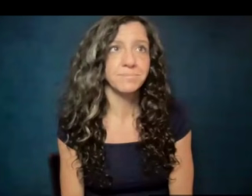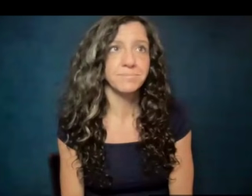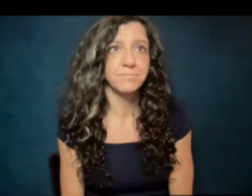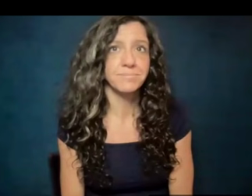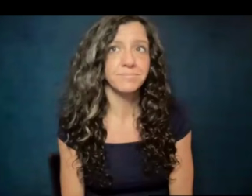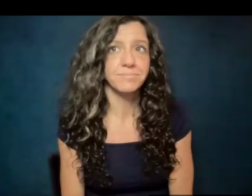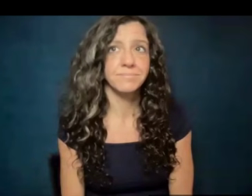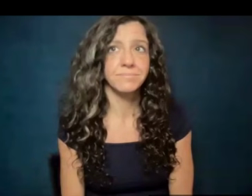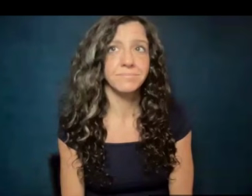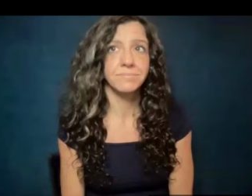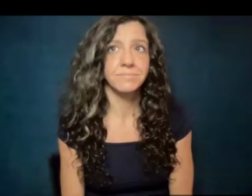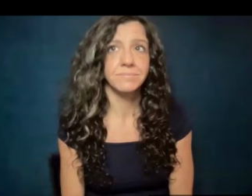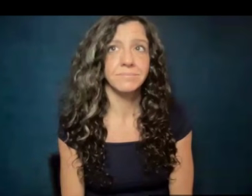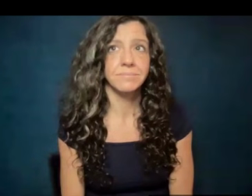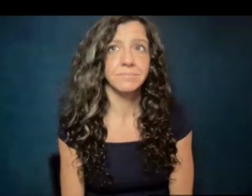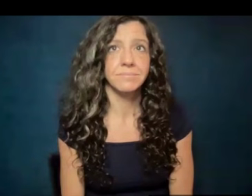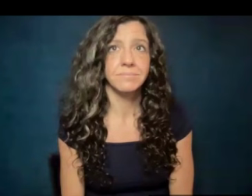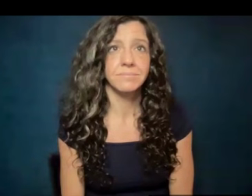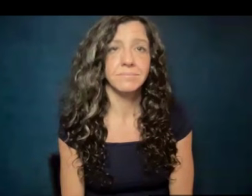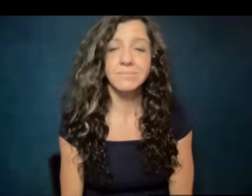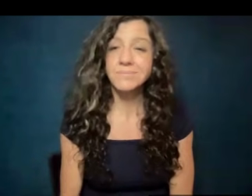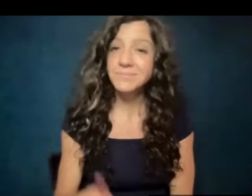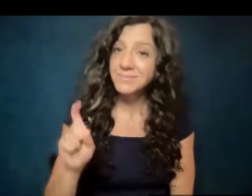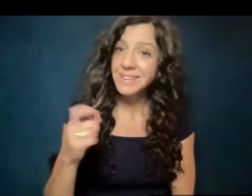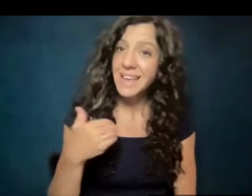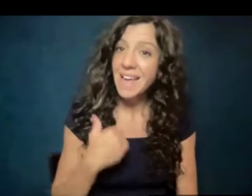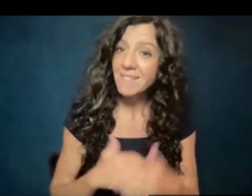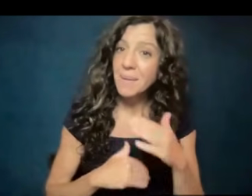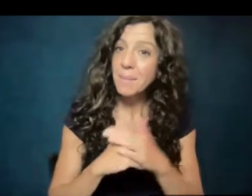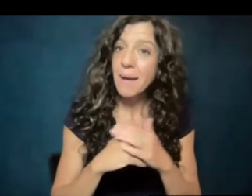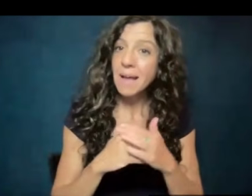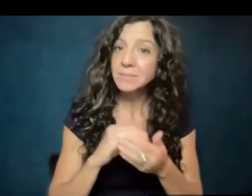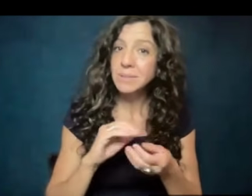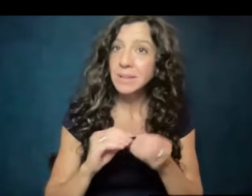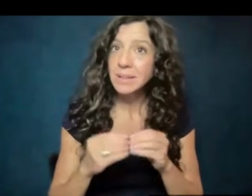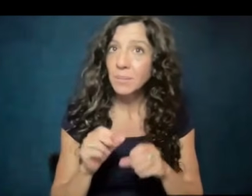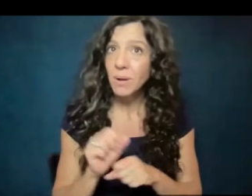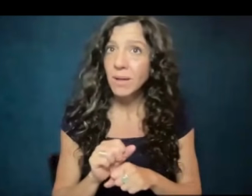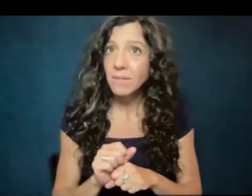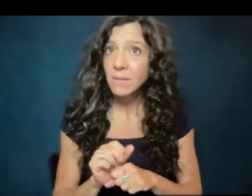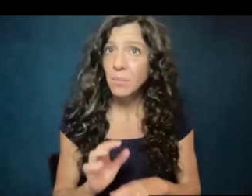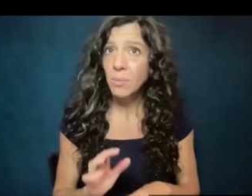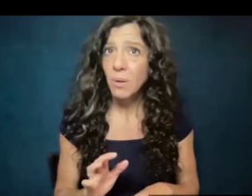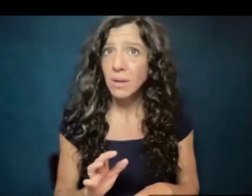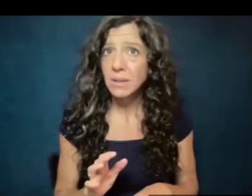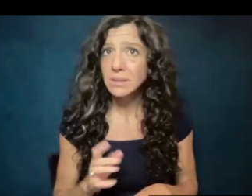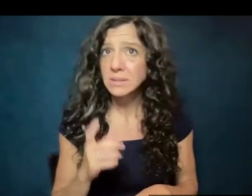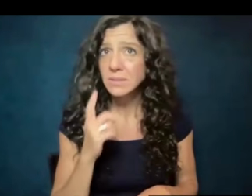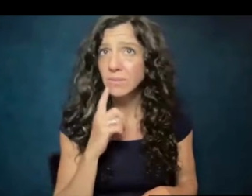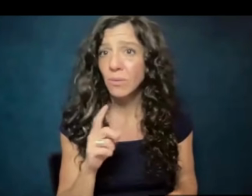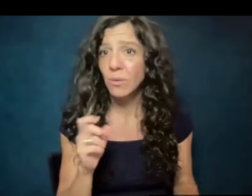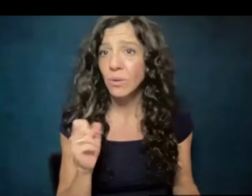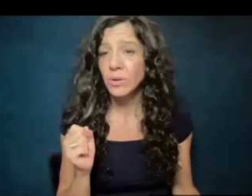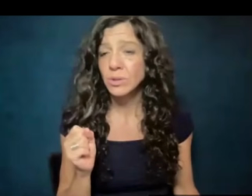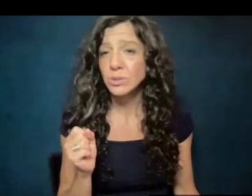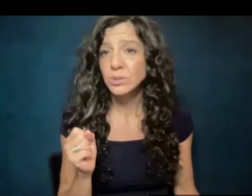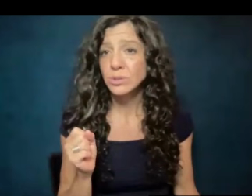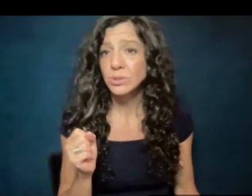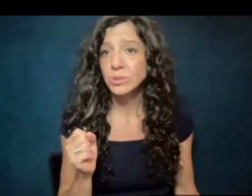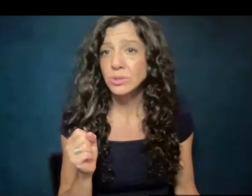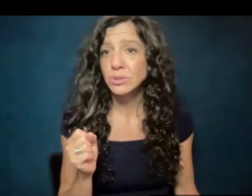And then I don't know if there's a maximum number of employees um, for the